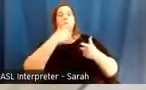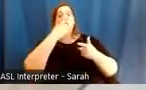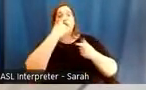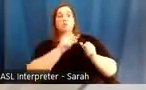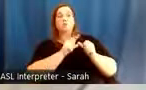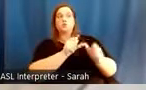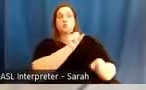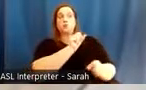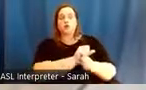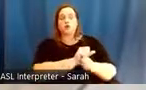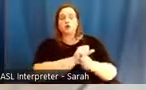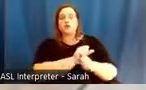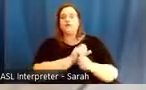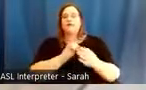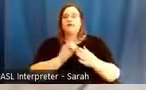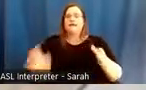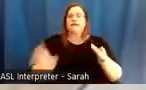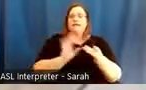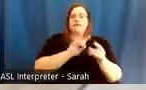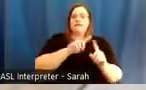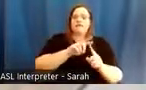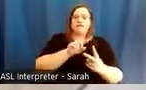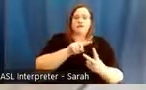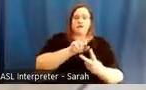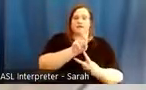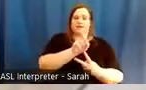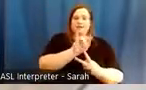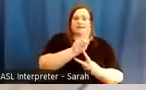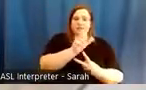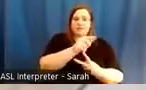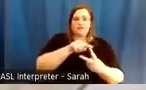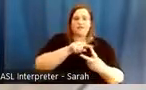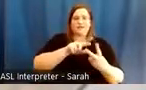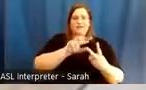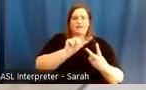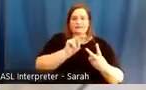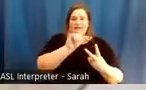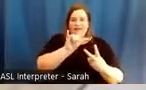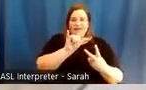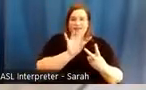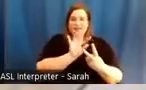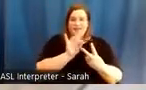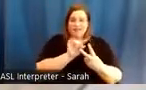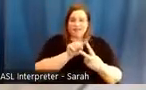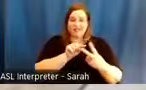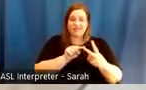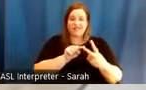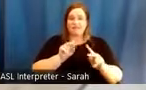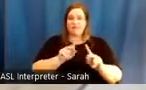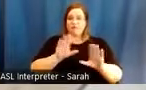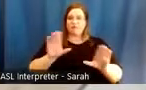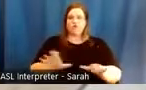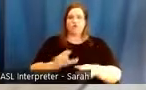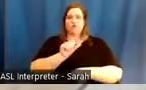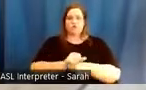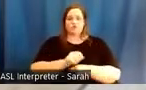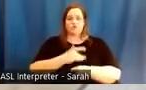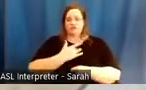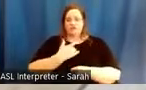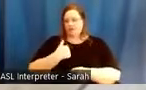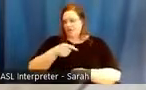connects to what we heard from Sandy and from Deborah at the beginning about, you know, people doing the job because they felt like they had